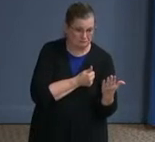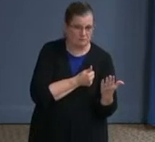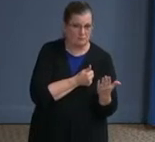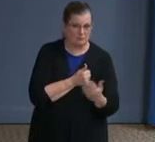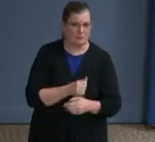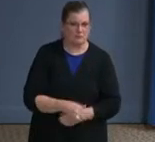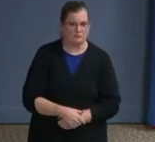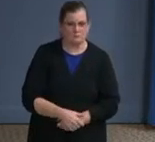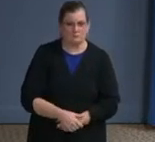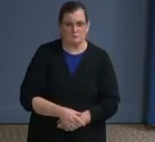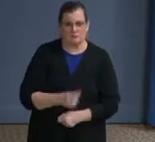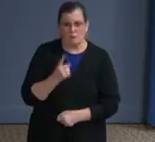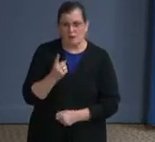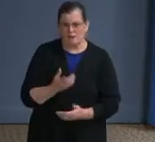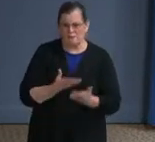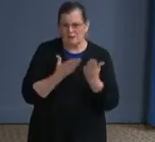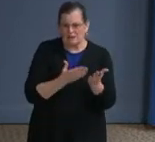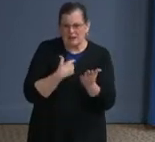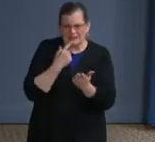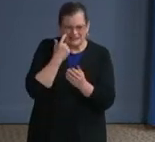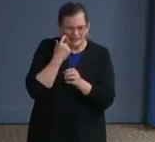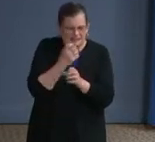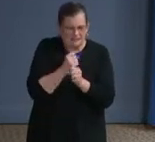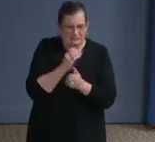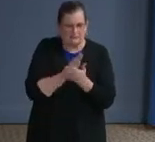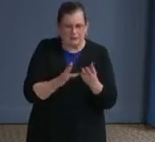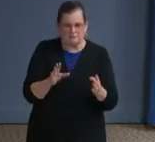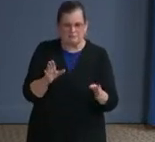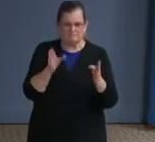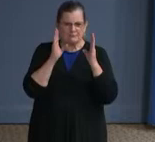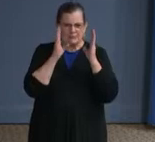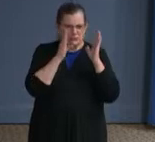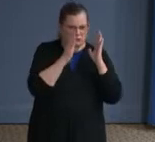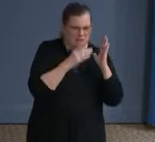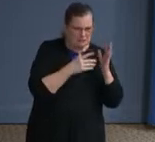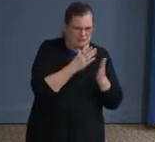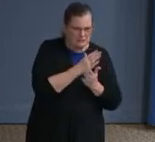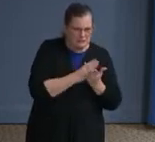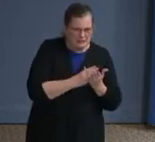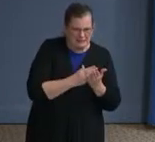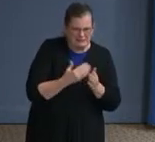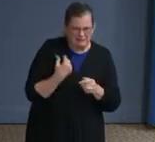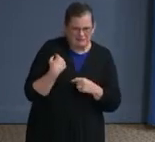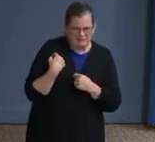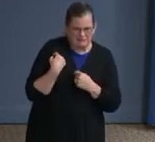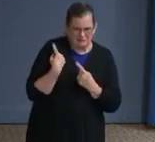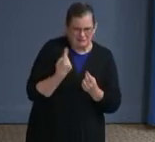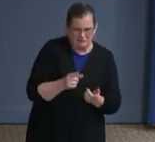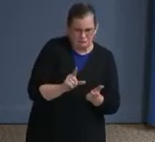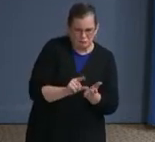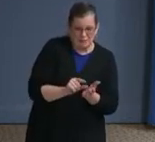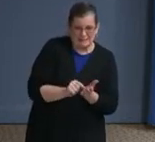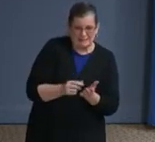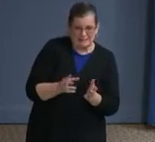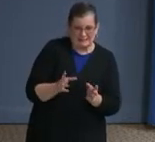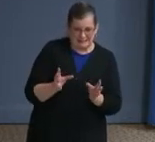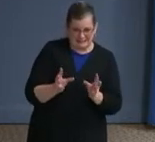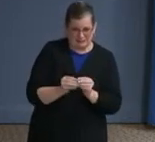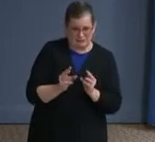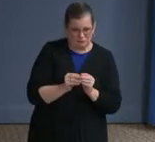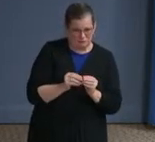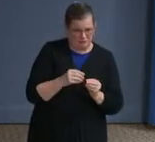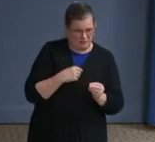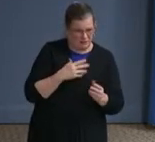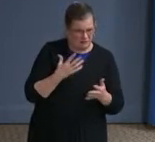A bill that's gotten some attention in the past, and I mentioned at the last press conference, I thought we would have the final vote on